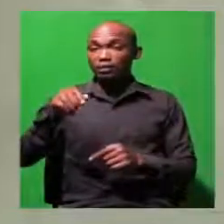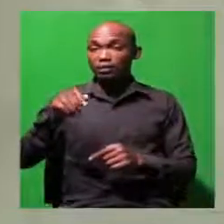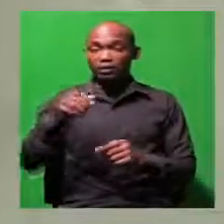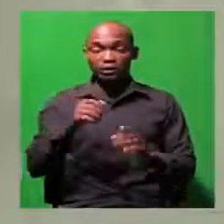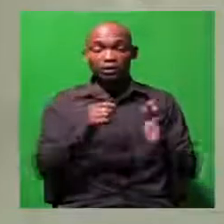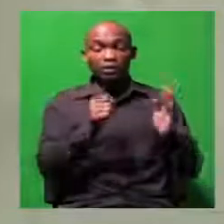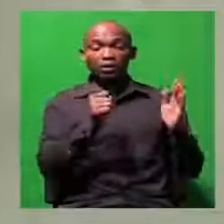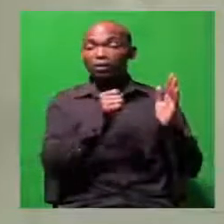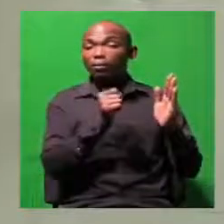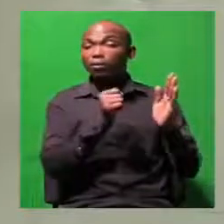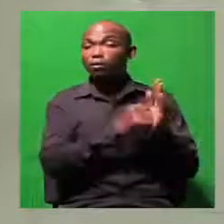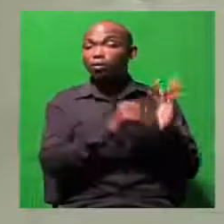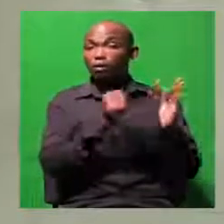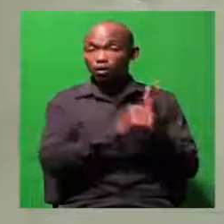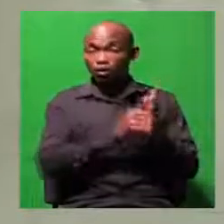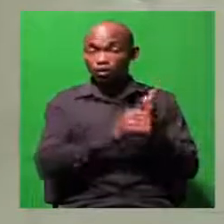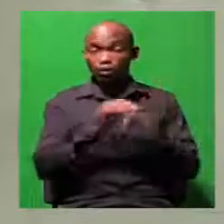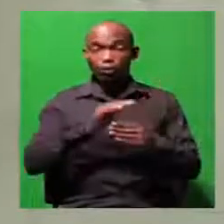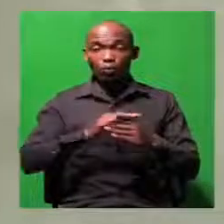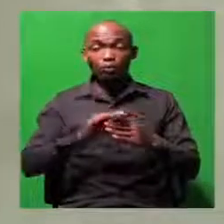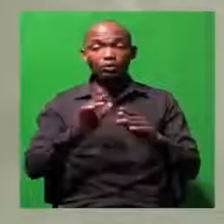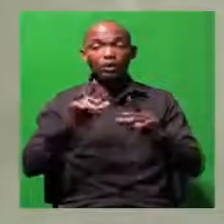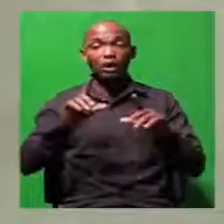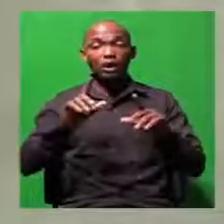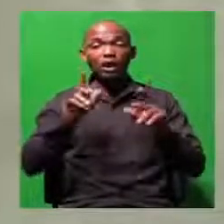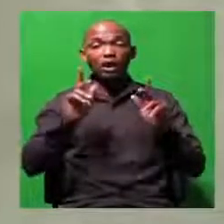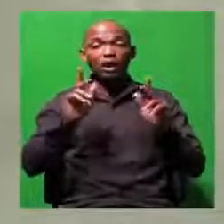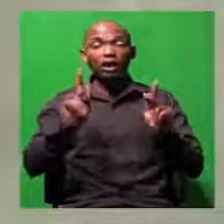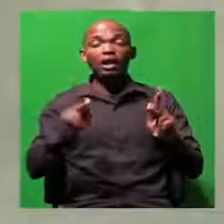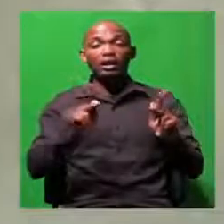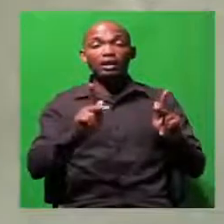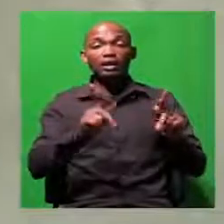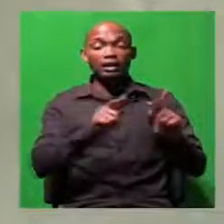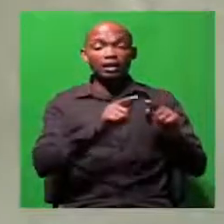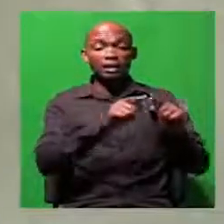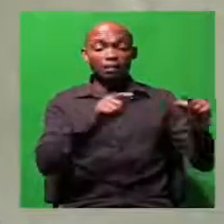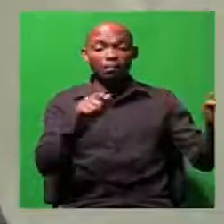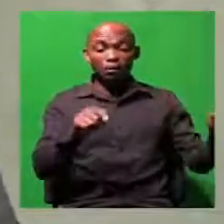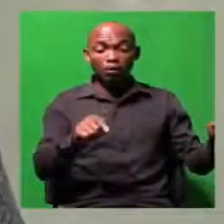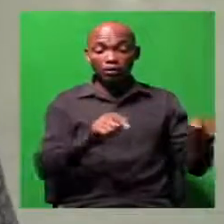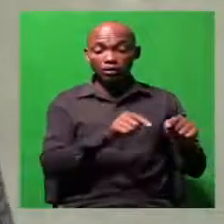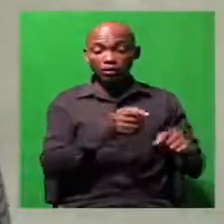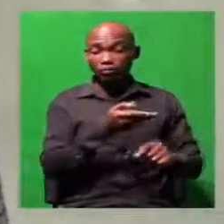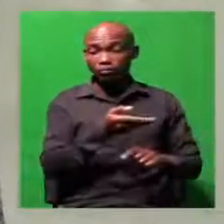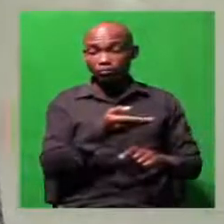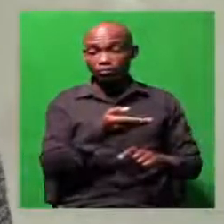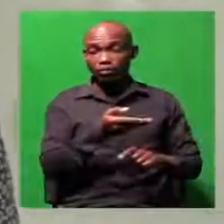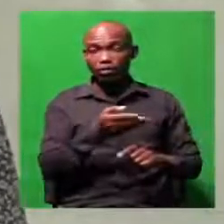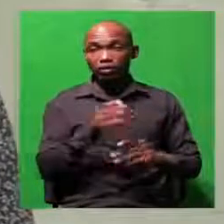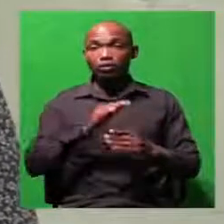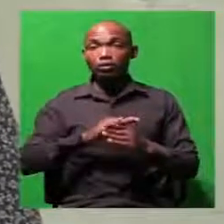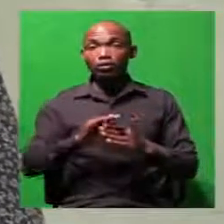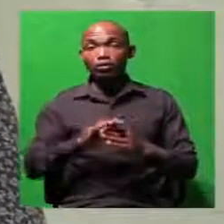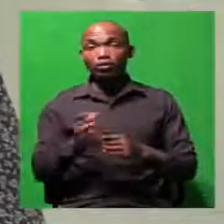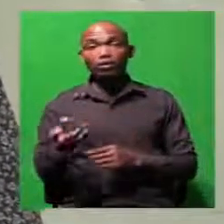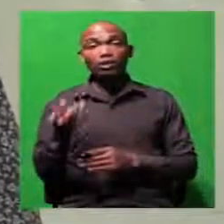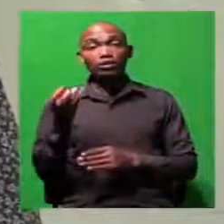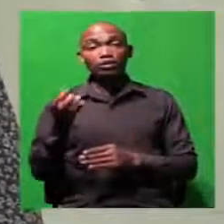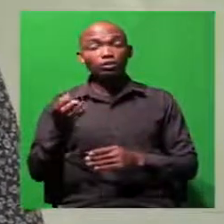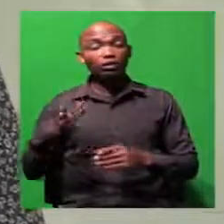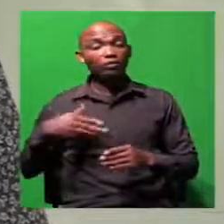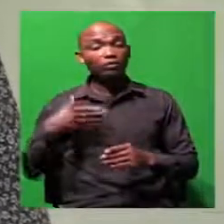way. But we have another way of building a house. We can use a stone. That is